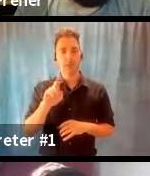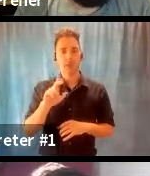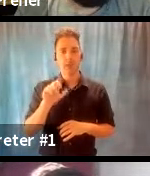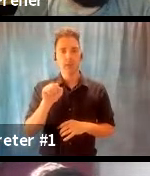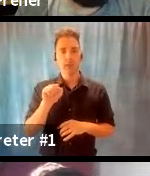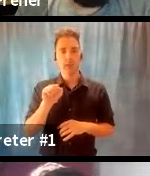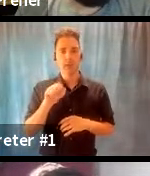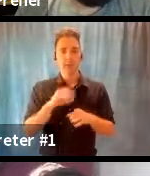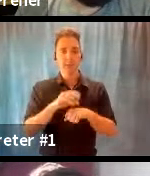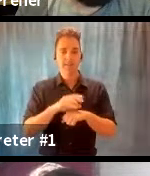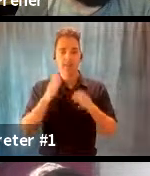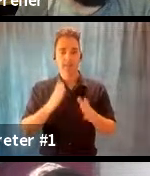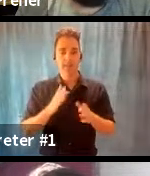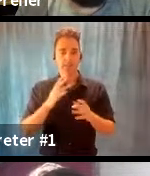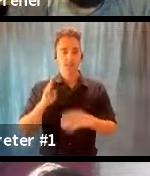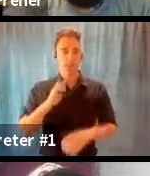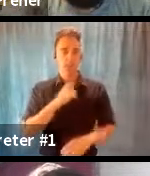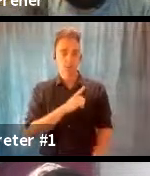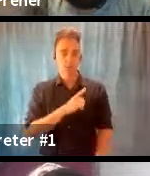Moore.